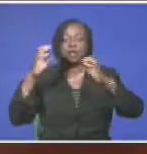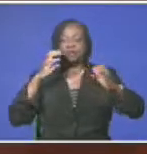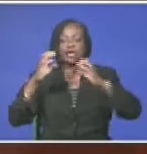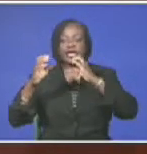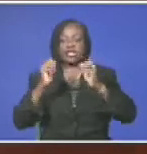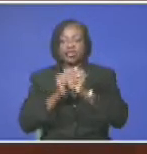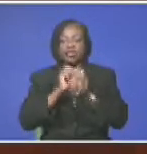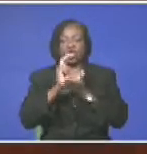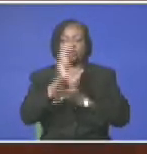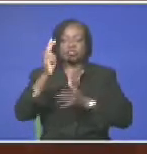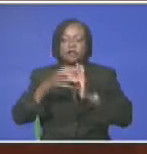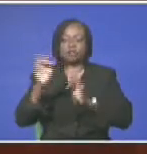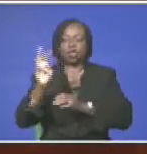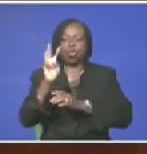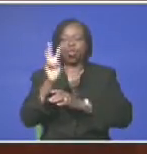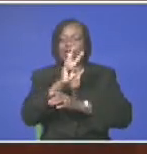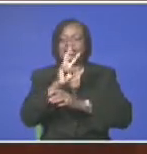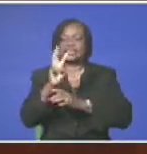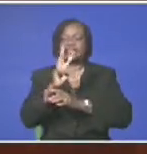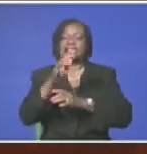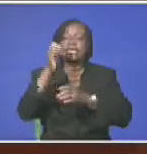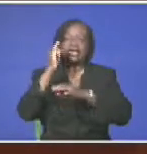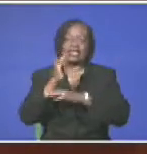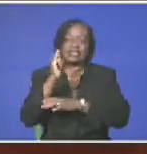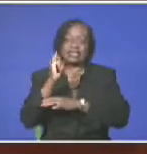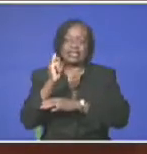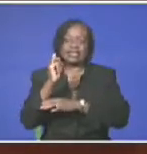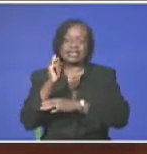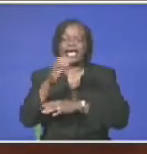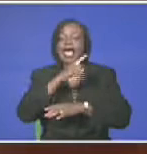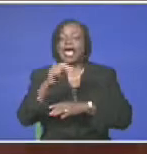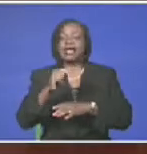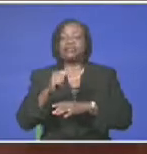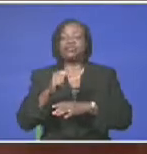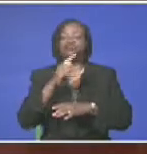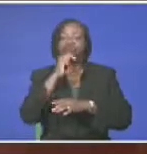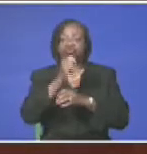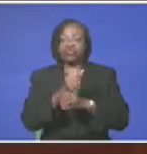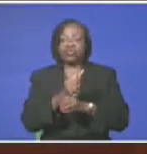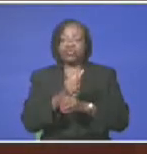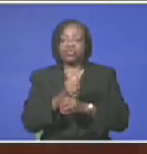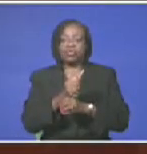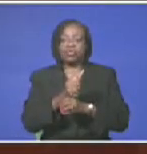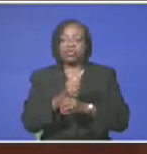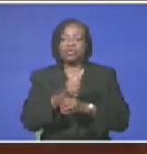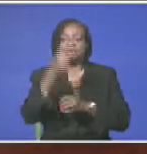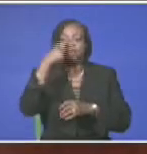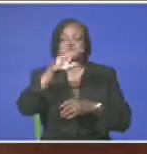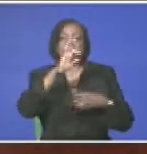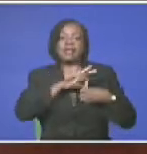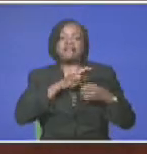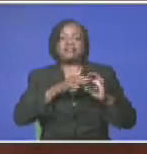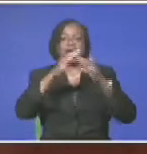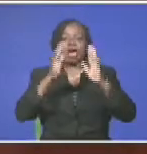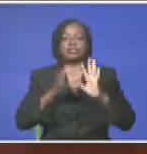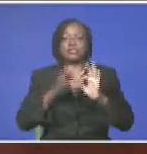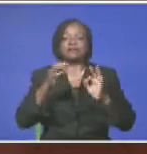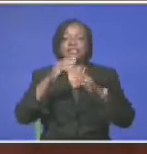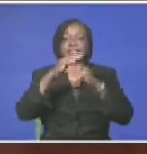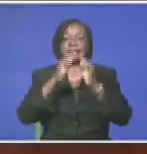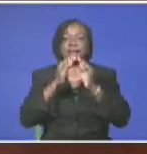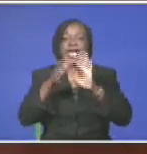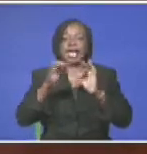with the University of the West Indies. And the truth also, Mr. Speaker, for the benefit of the House of Assembly and the benefit of the Bahamian